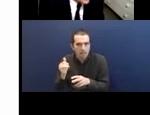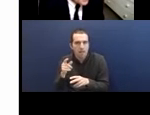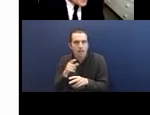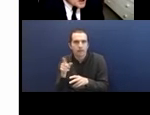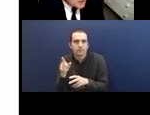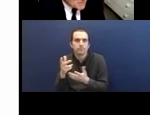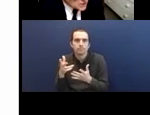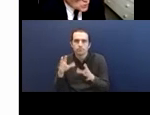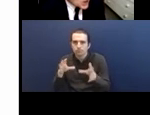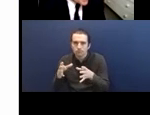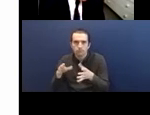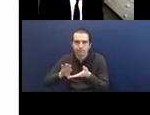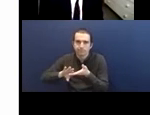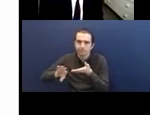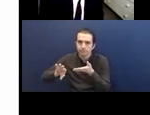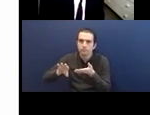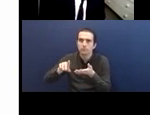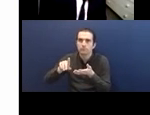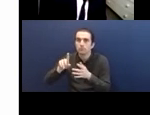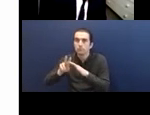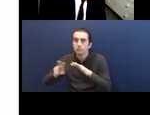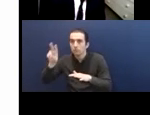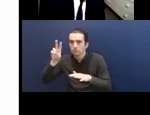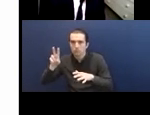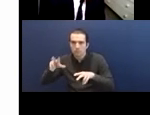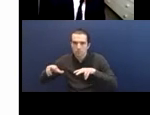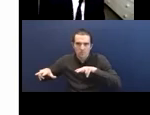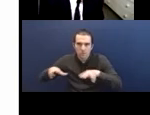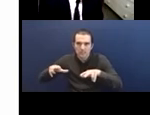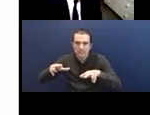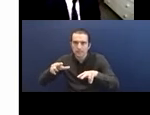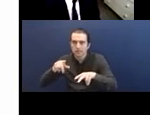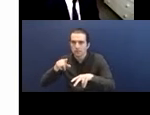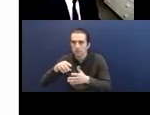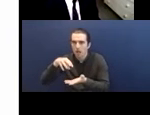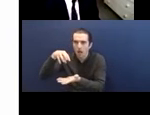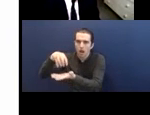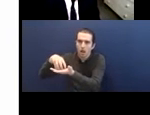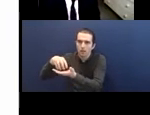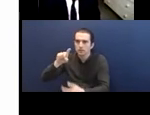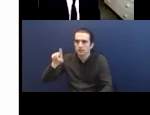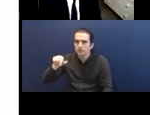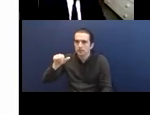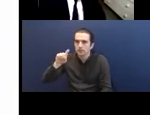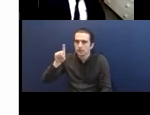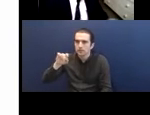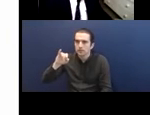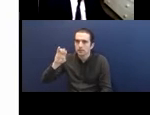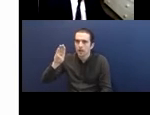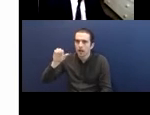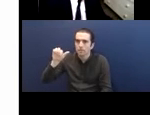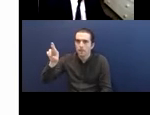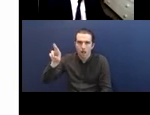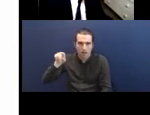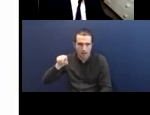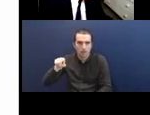itself, Matuja Inclusive Education Consortium, again, very much led by parents and DPOs